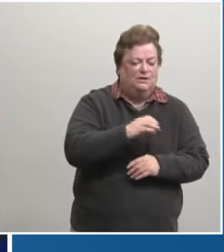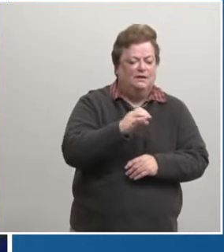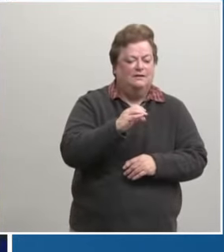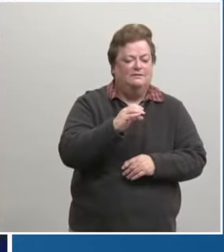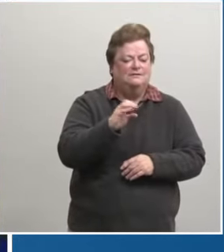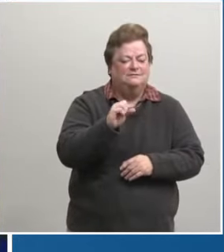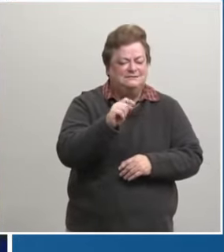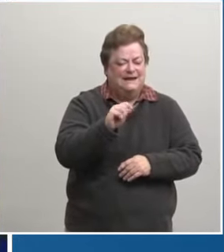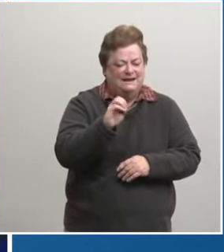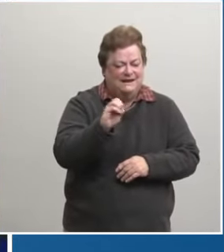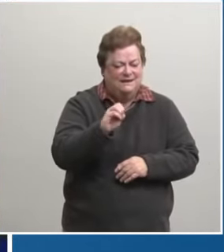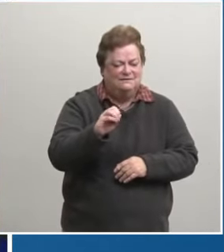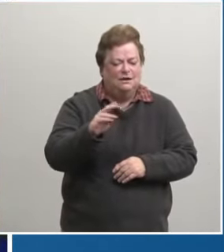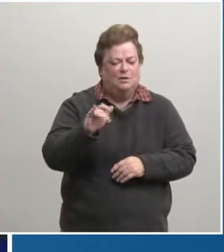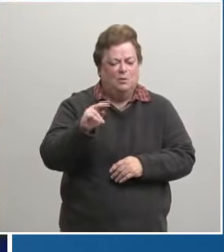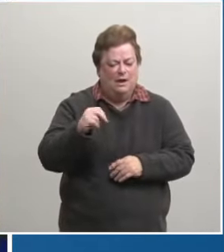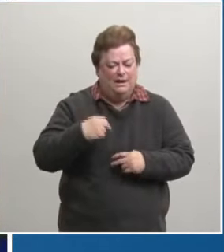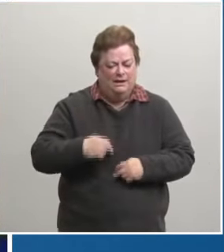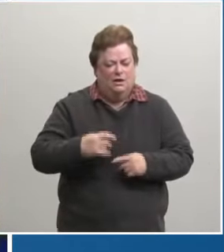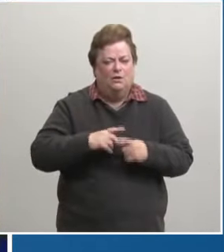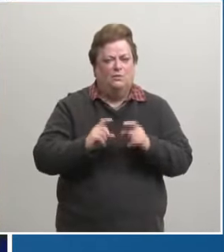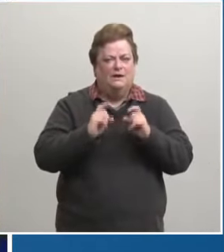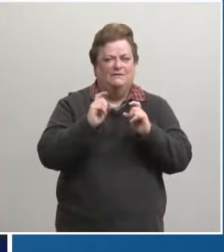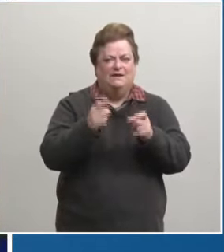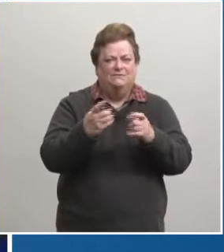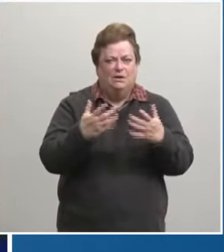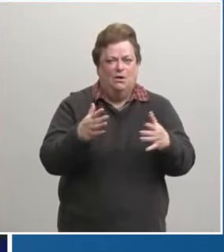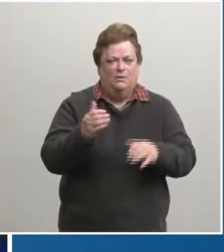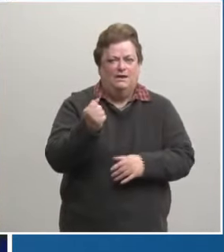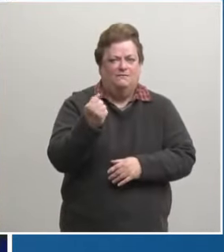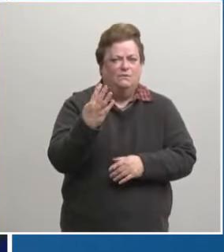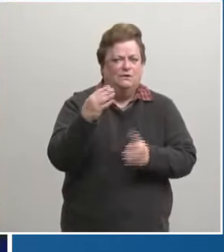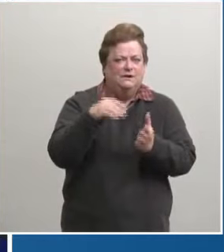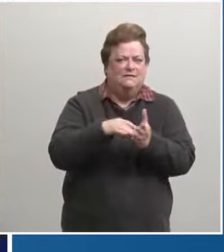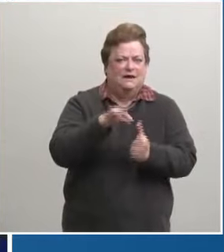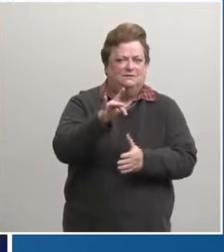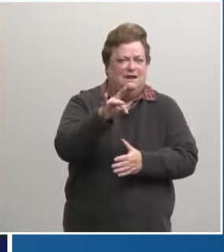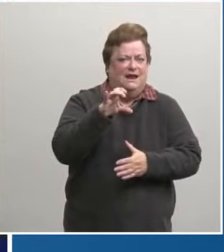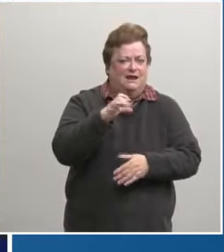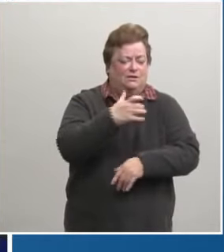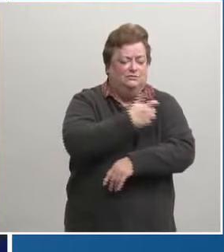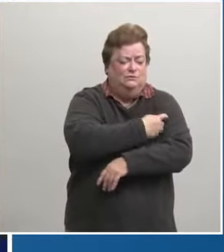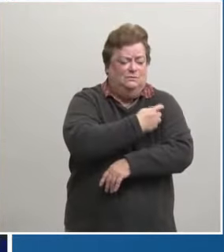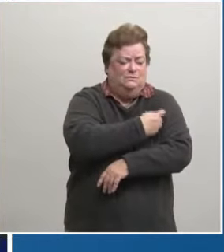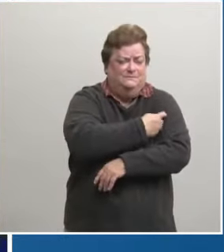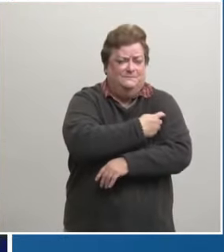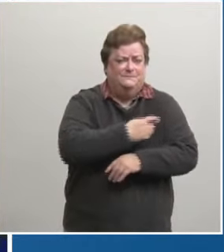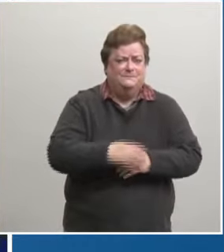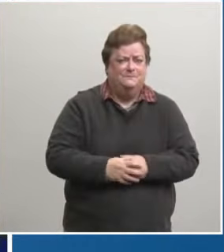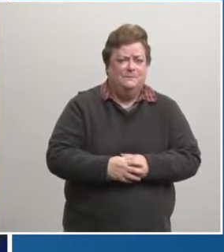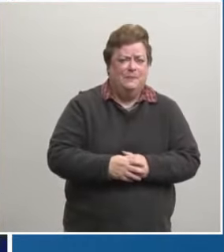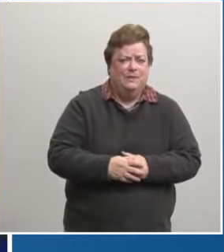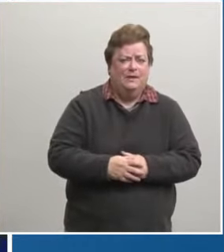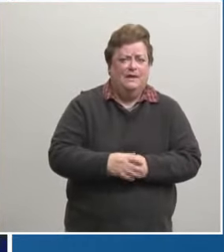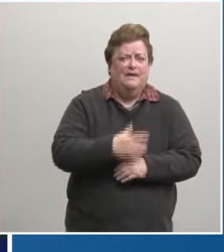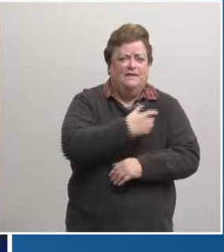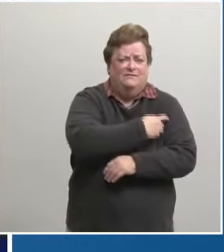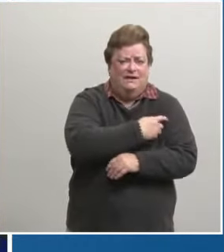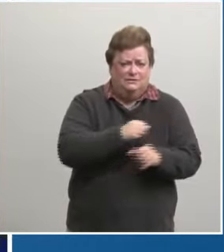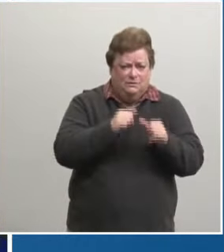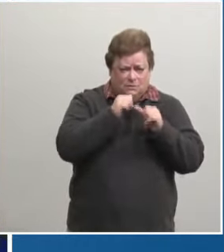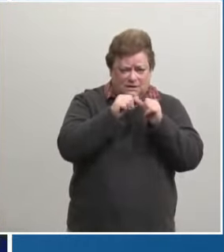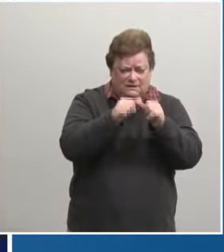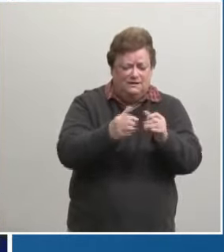and Bryan Health, we have administered 14,800 COVID-19 vaccine.